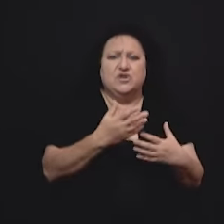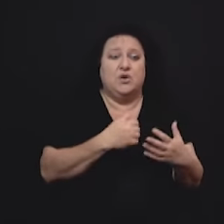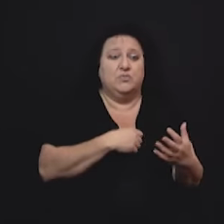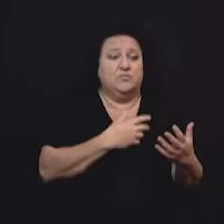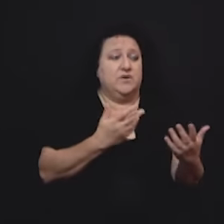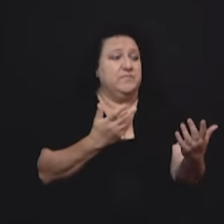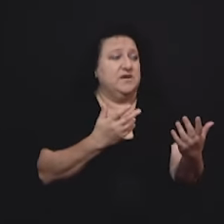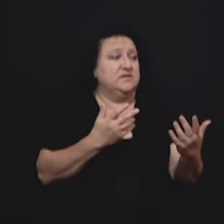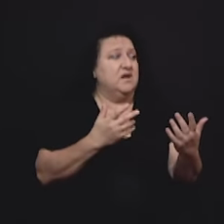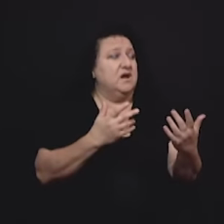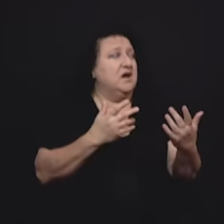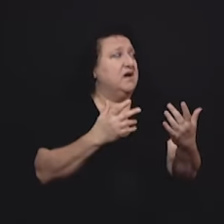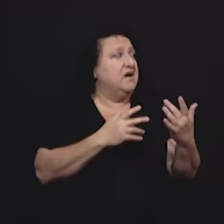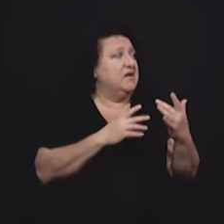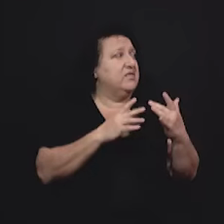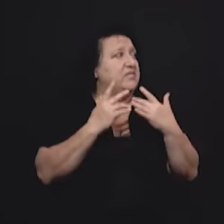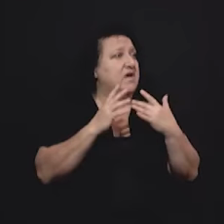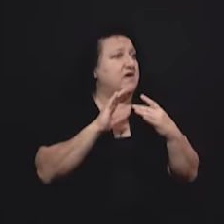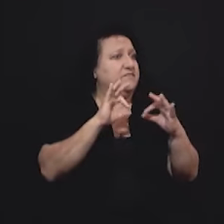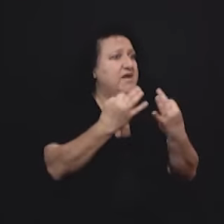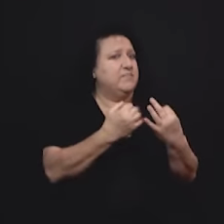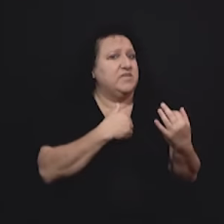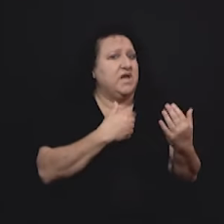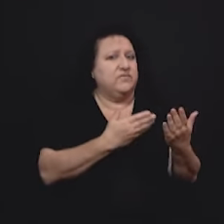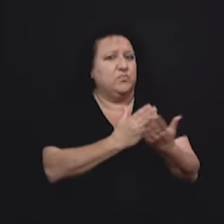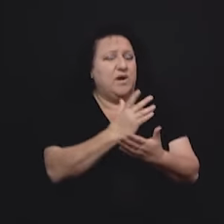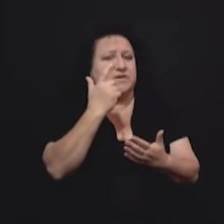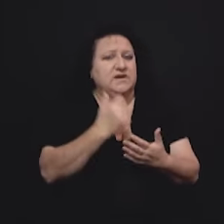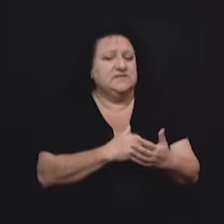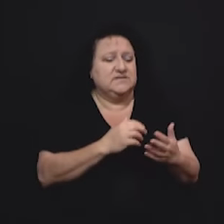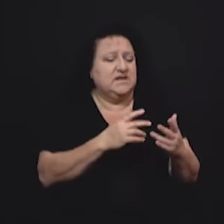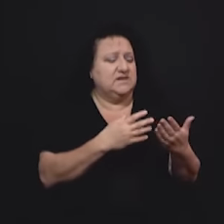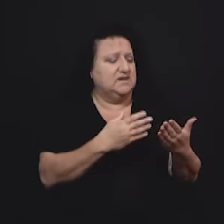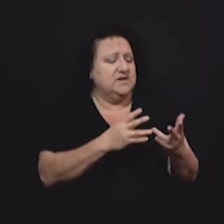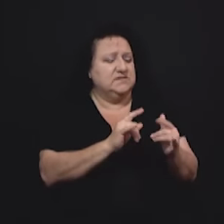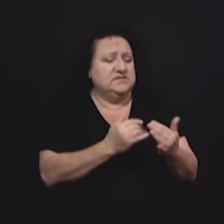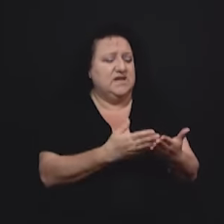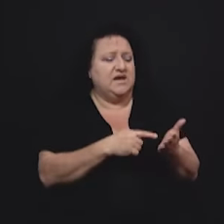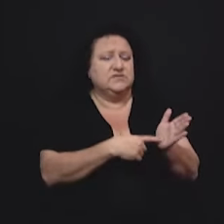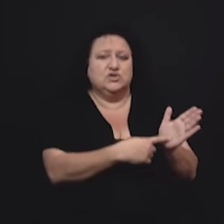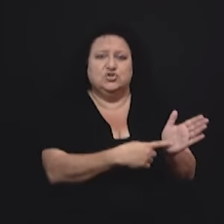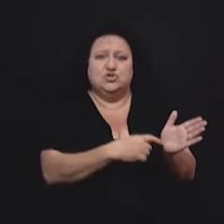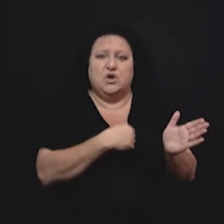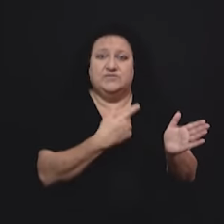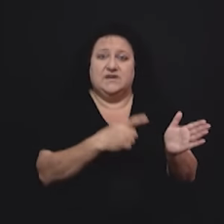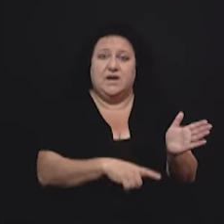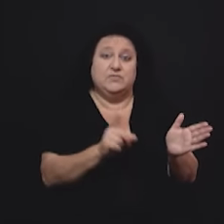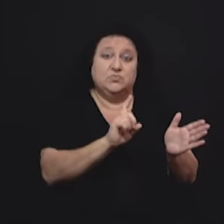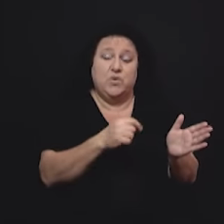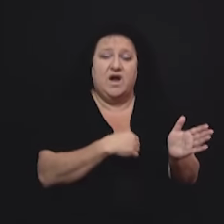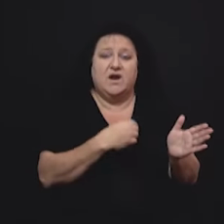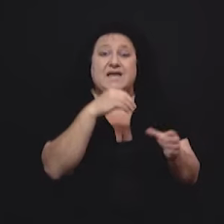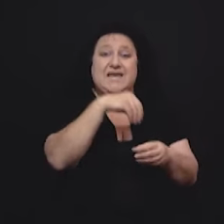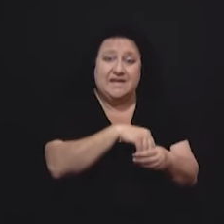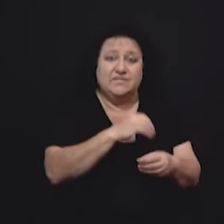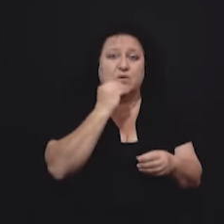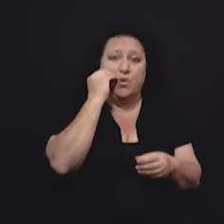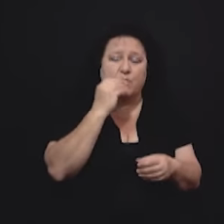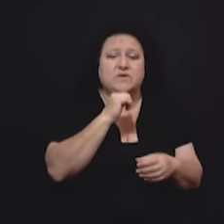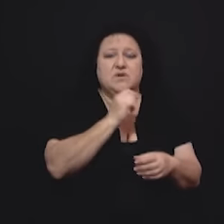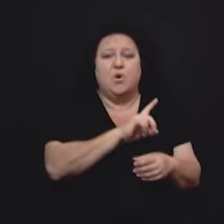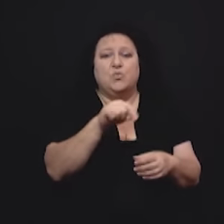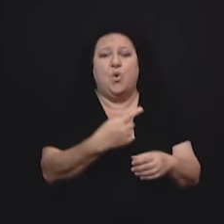right because the text seems to indicate that a lot of this sharing of meals was in the context of their own home. Not necessarily just in the